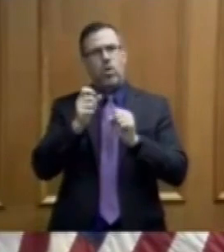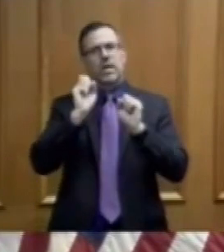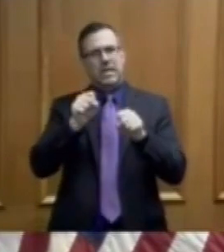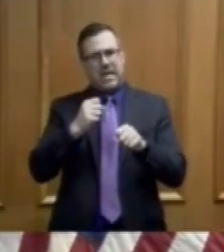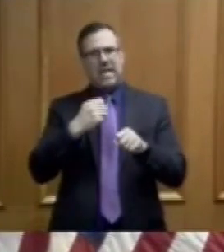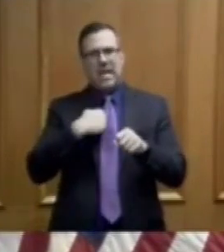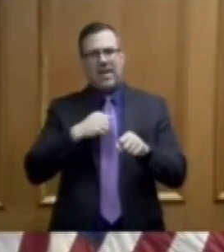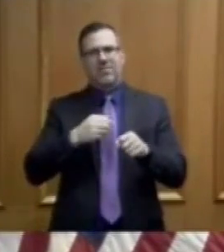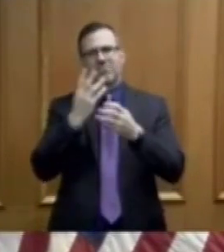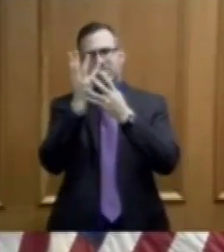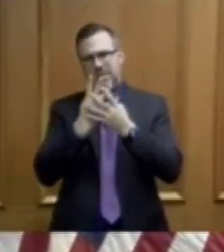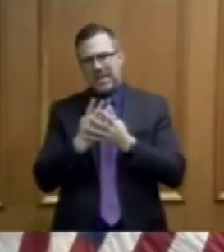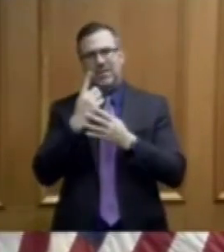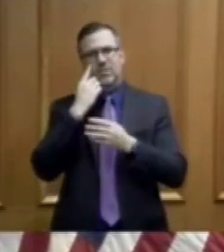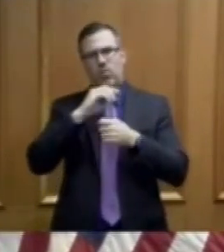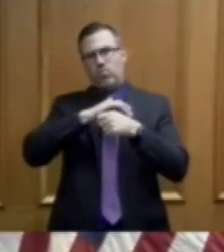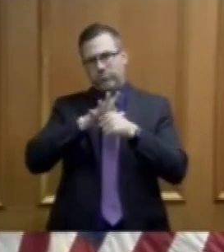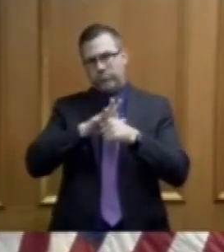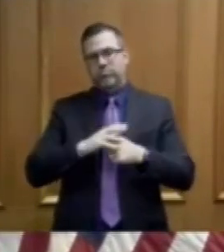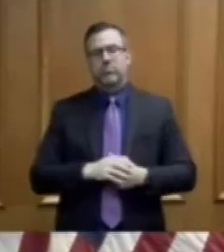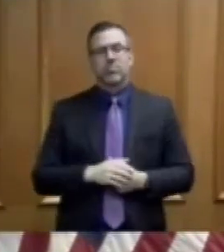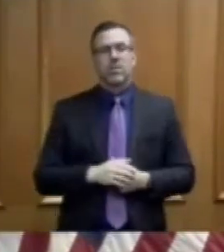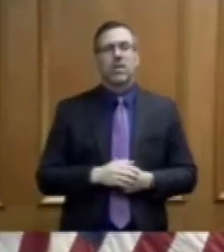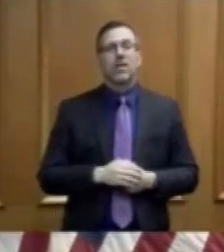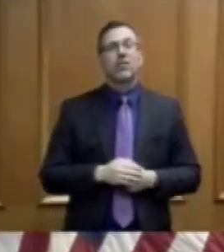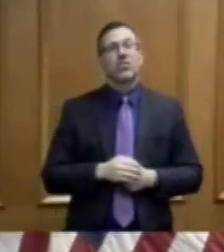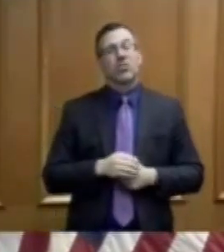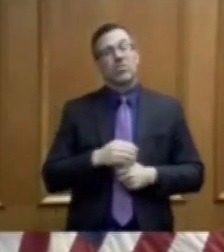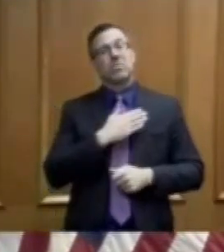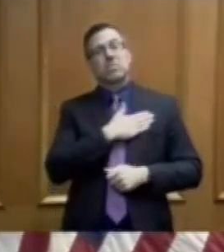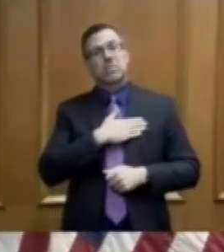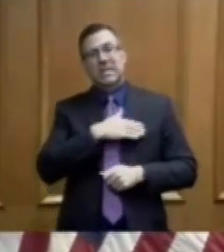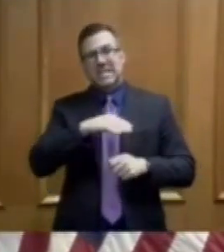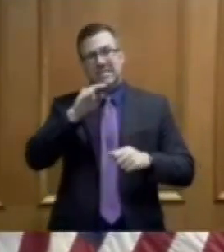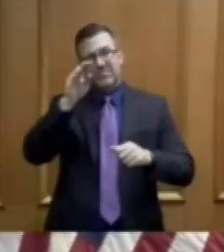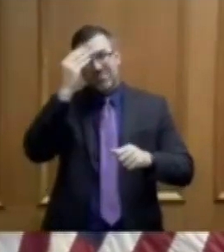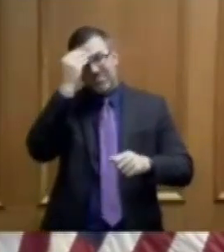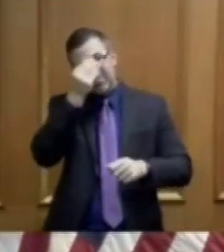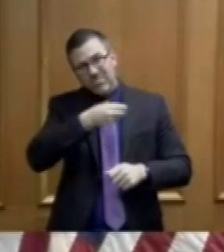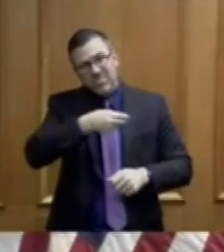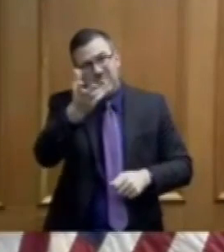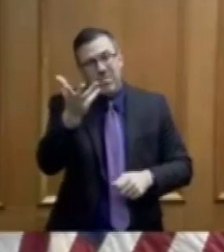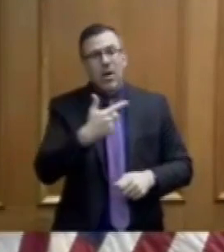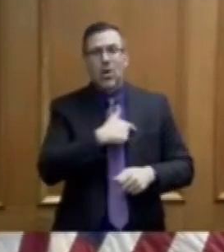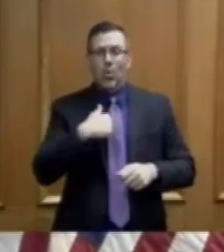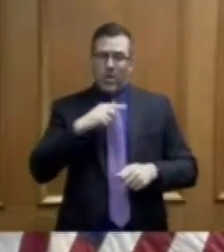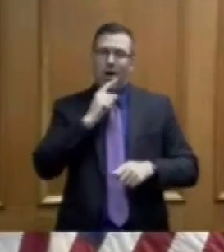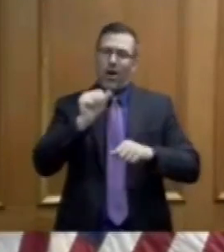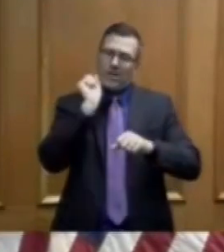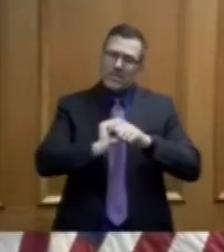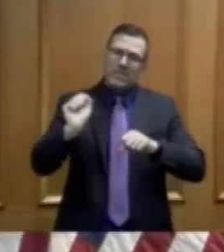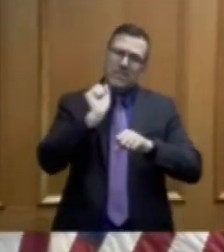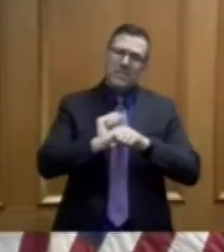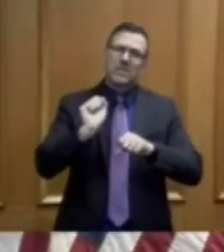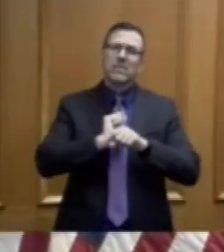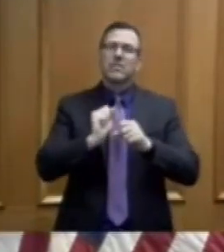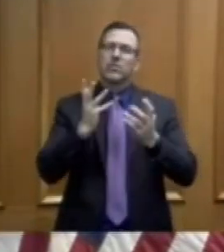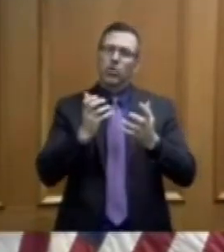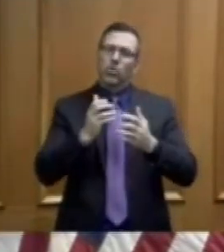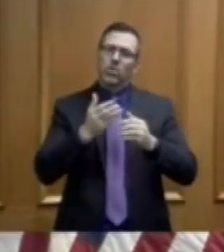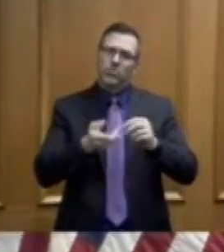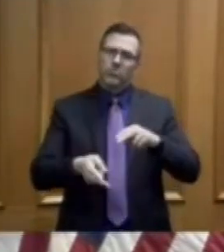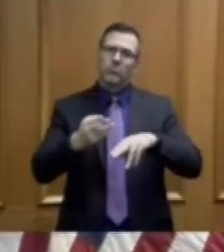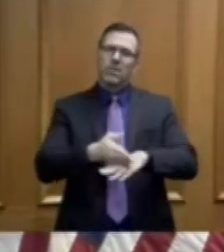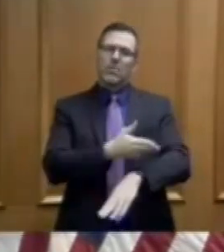COVID-19. We want to make sure that Tennesseans know that we are working hard to prepare access and